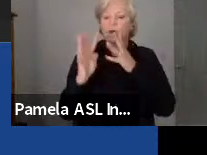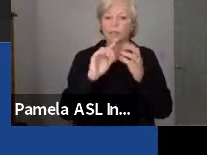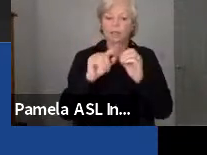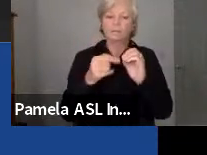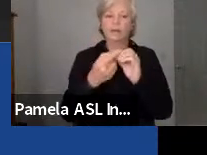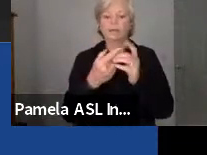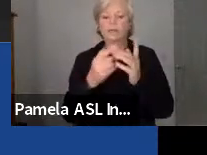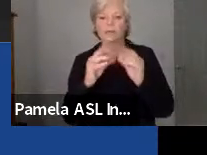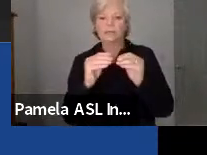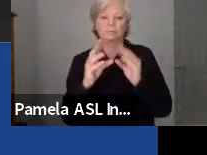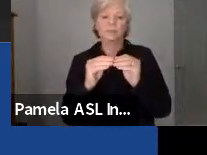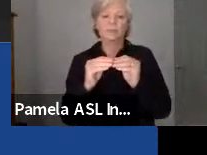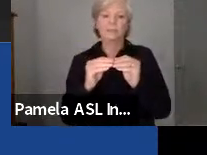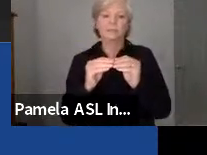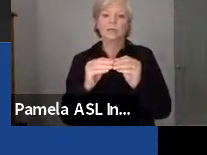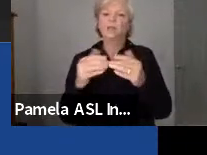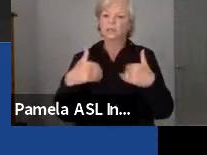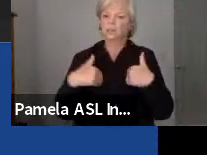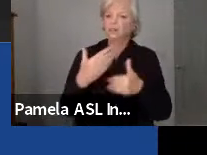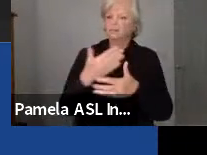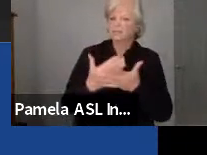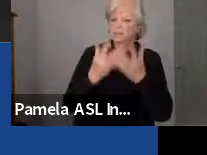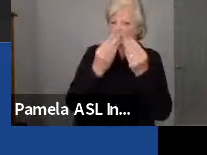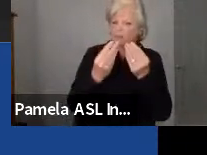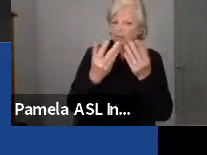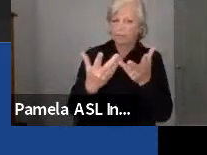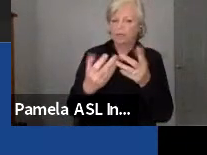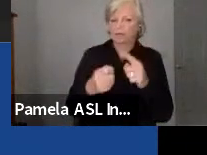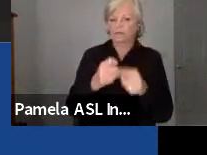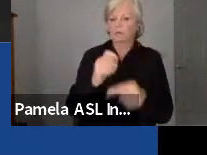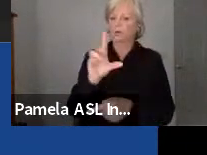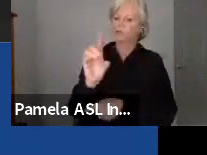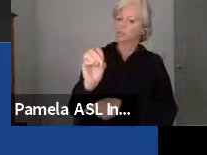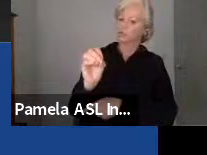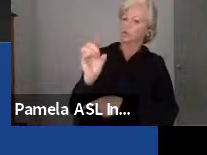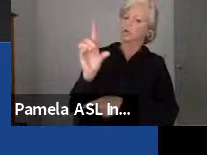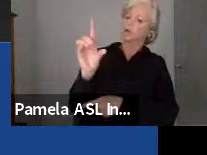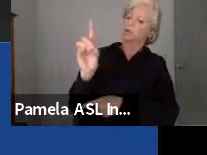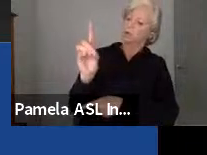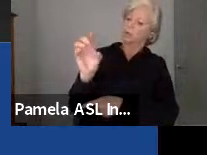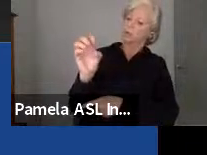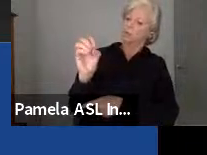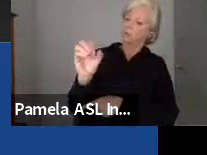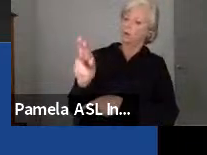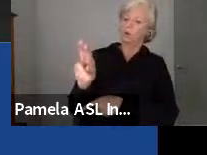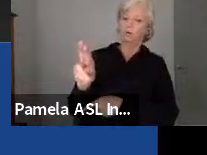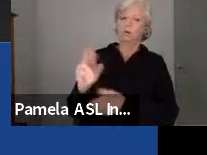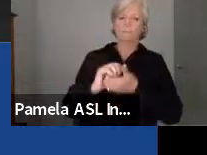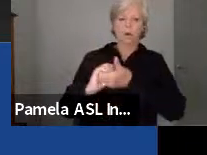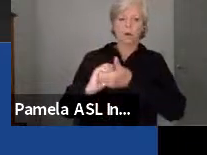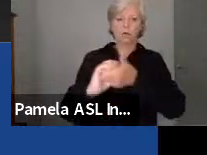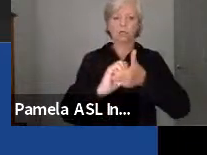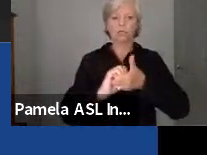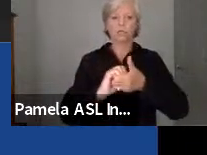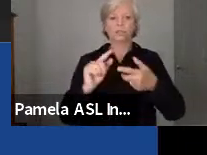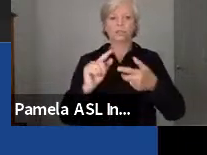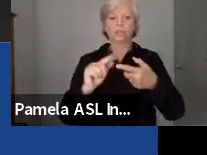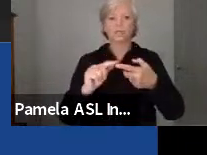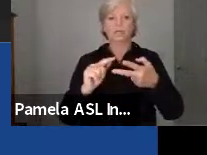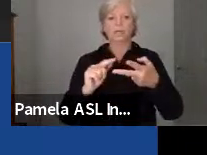get some information from our door partners. We have health educators, community navigators,